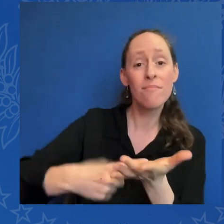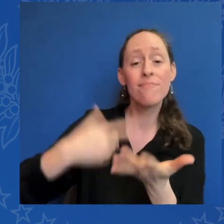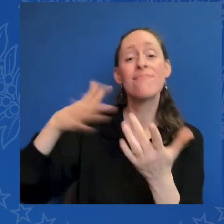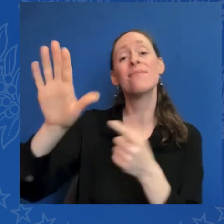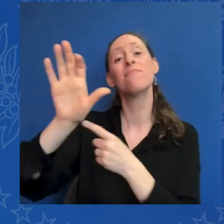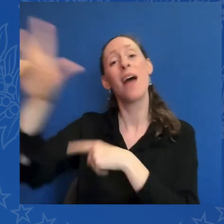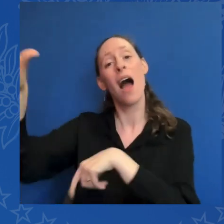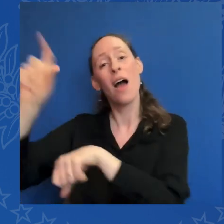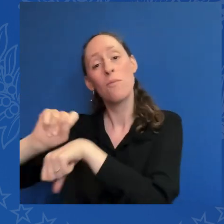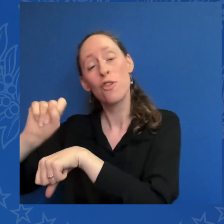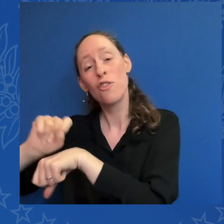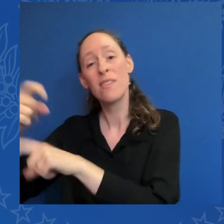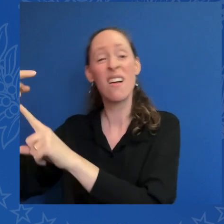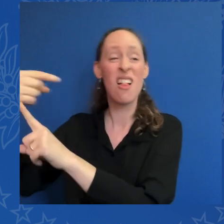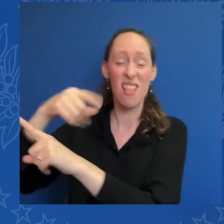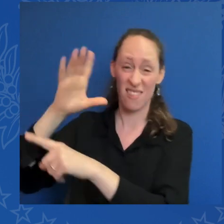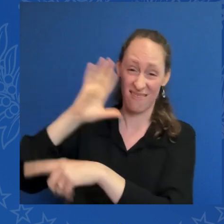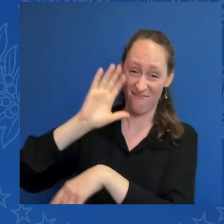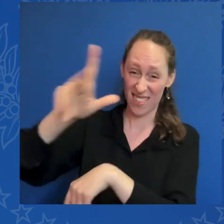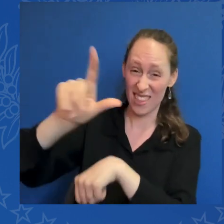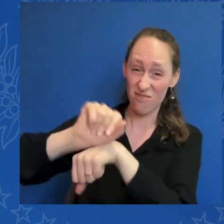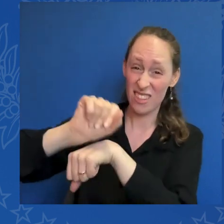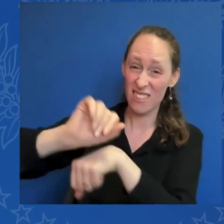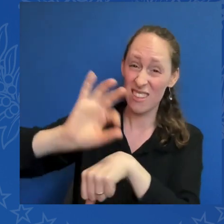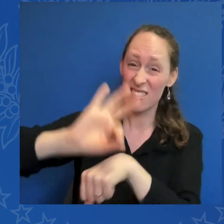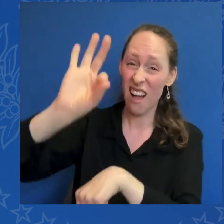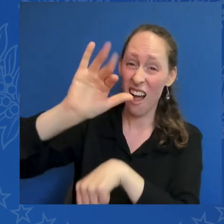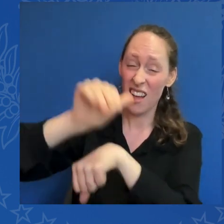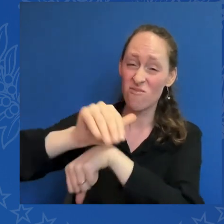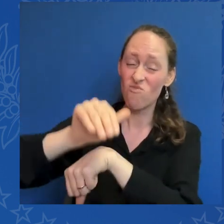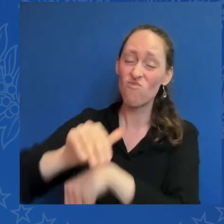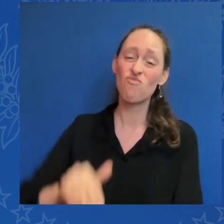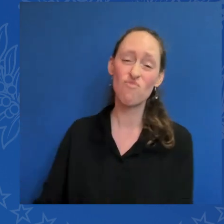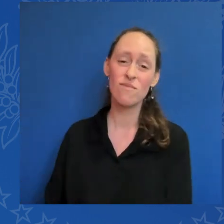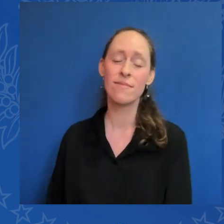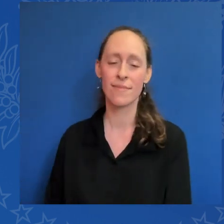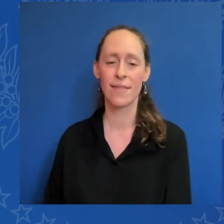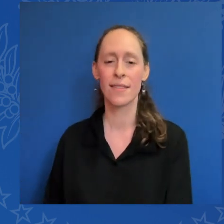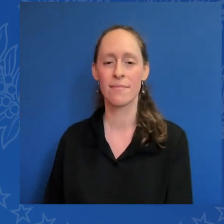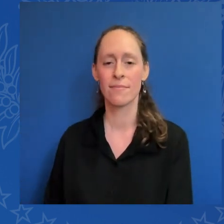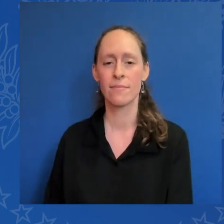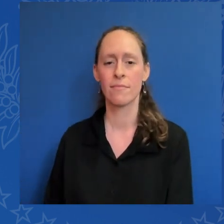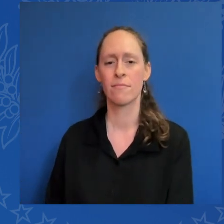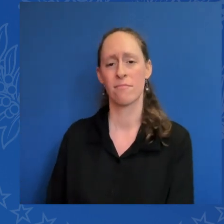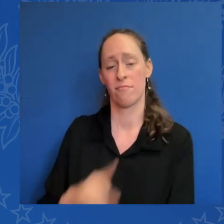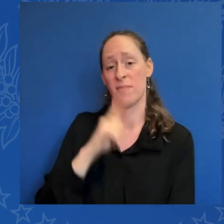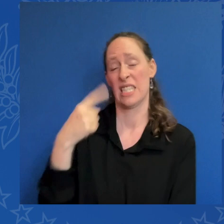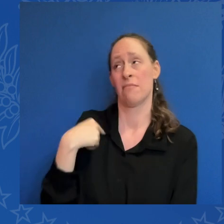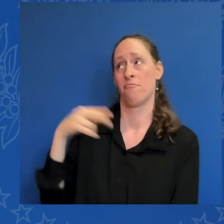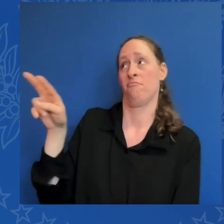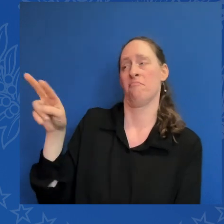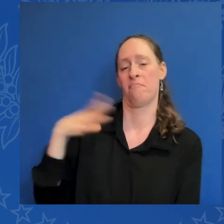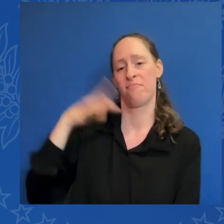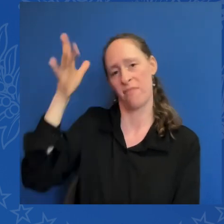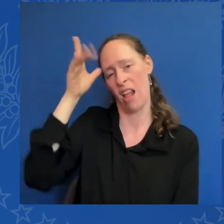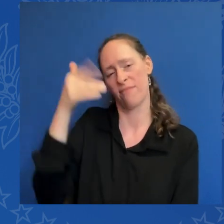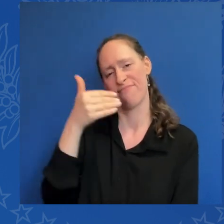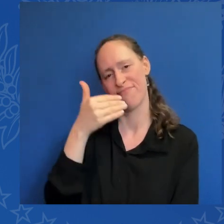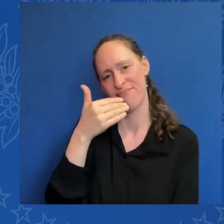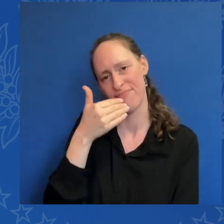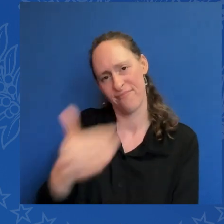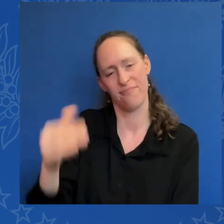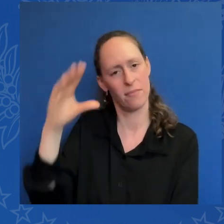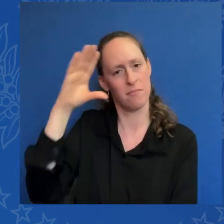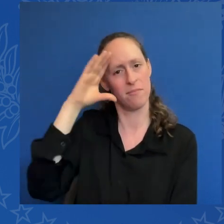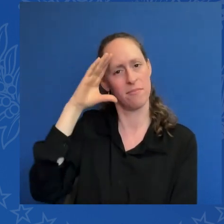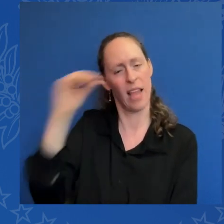but my dad had this enormous, he was really a fine man. And he talked about, his favorite word was